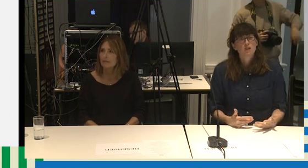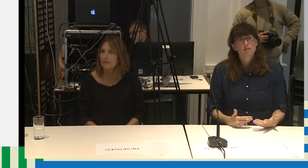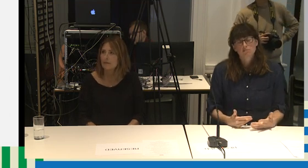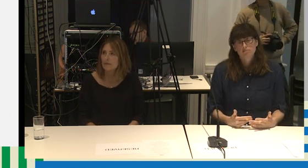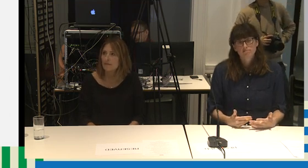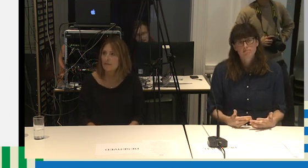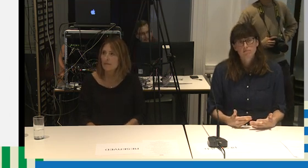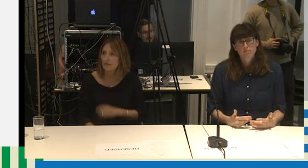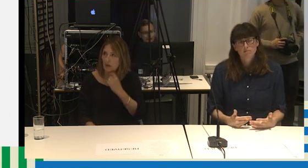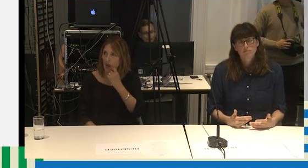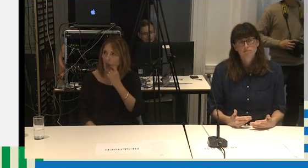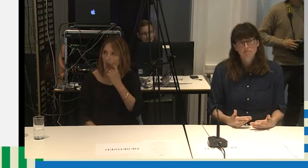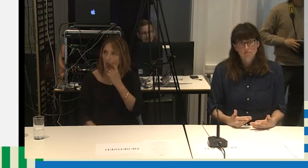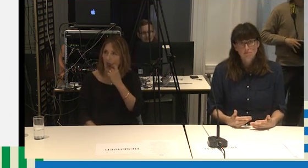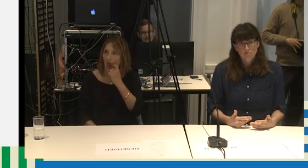In the future,